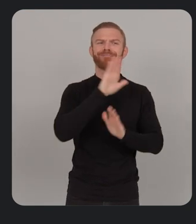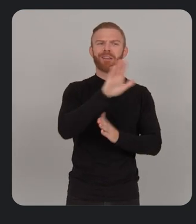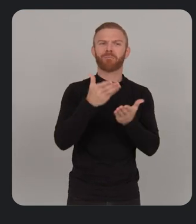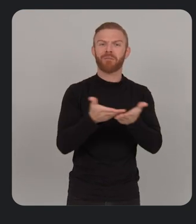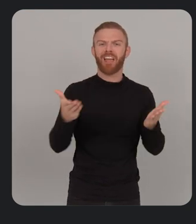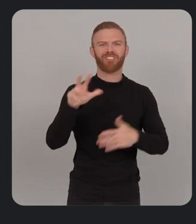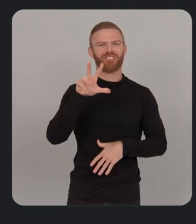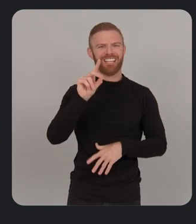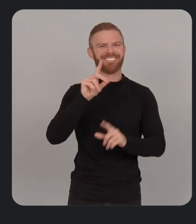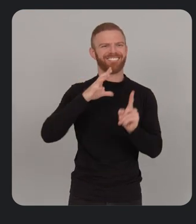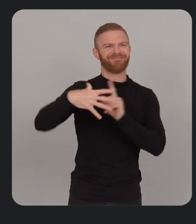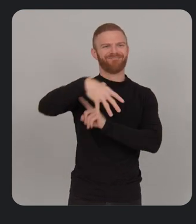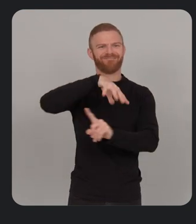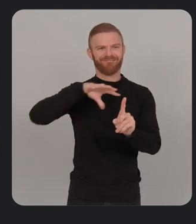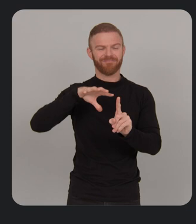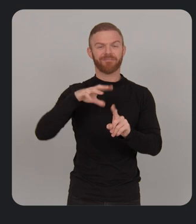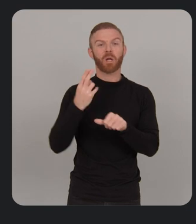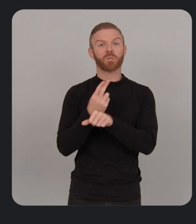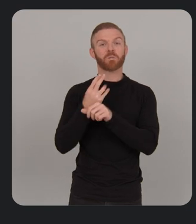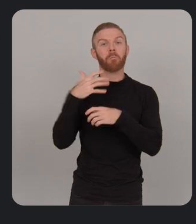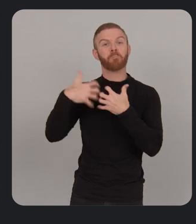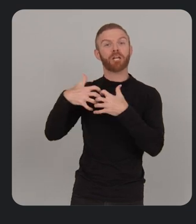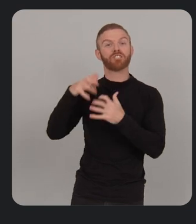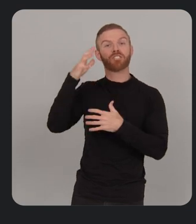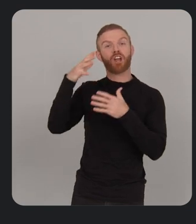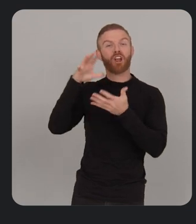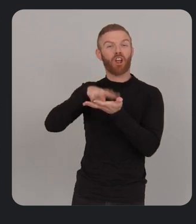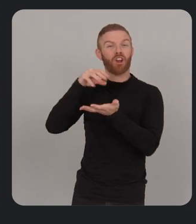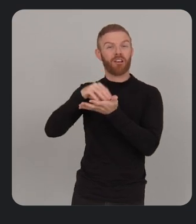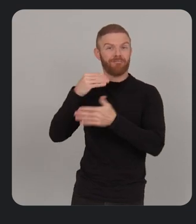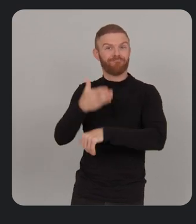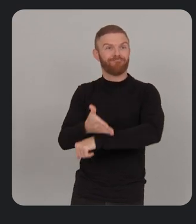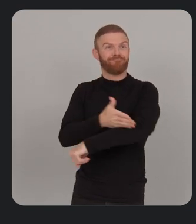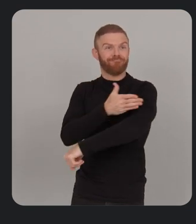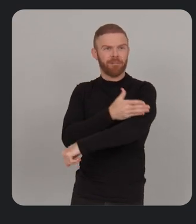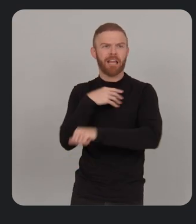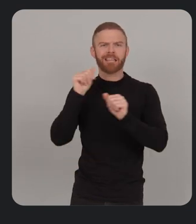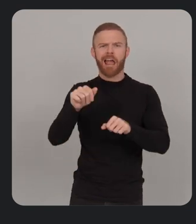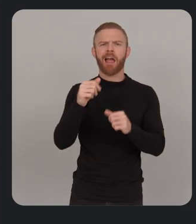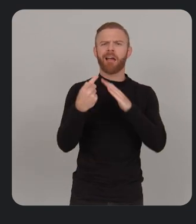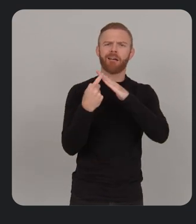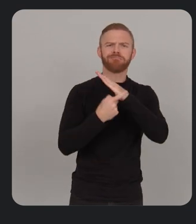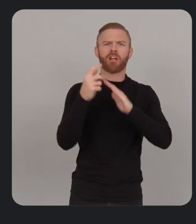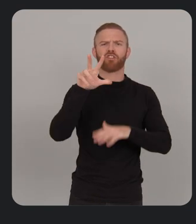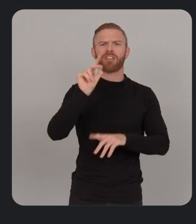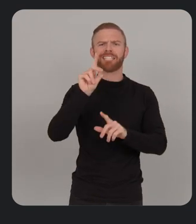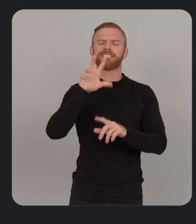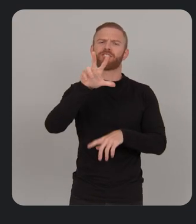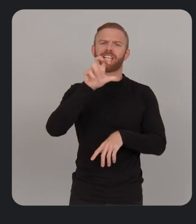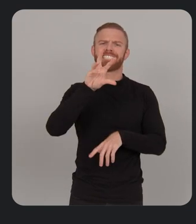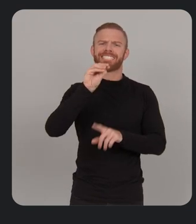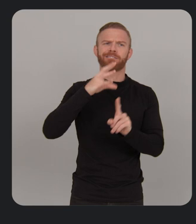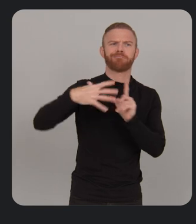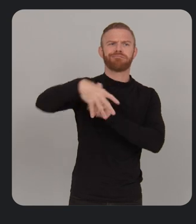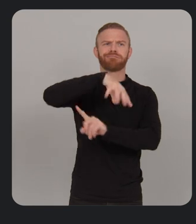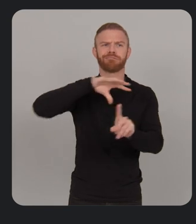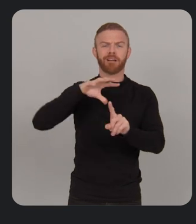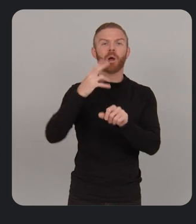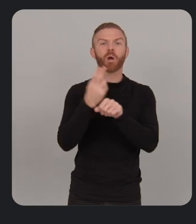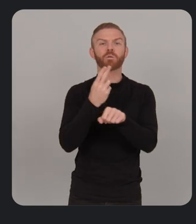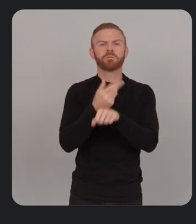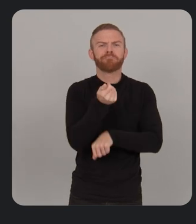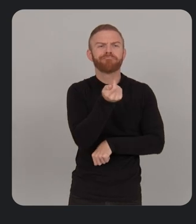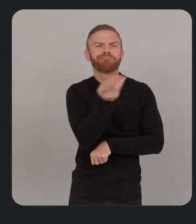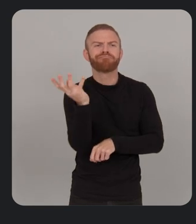with our innovations and machine learning we can automate 360 degree spins of merchant products using not hundreds